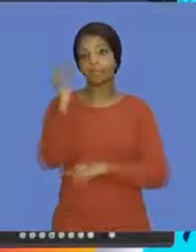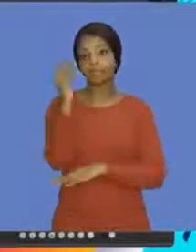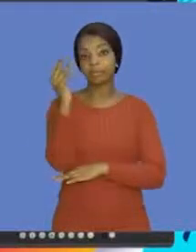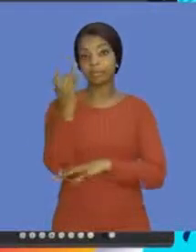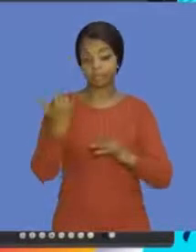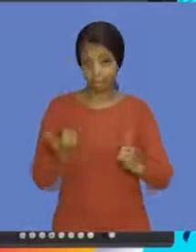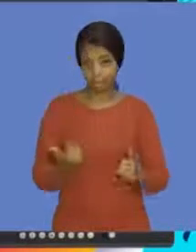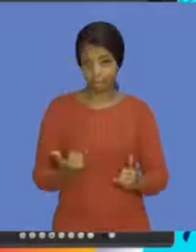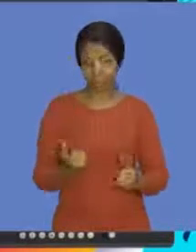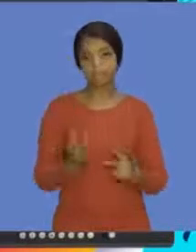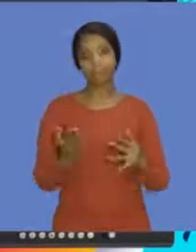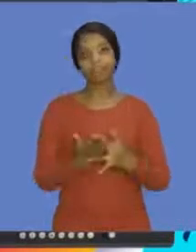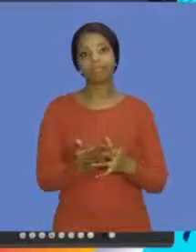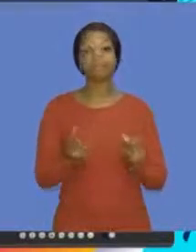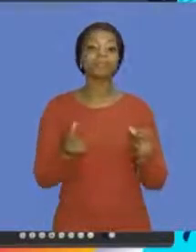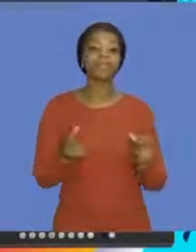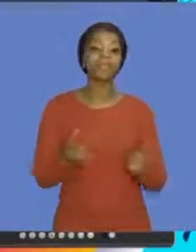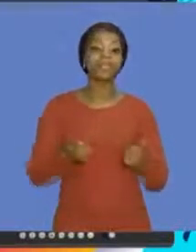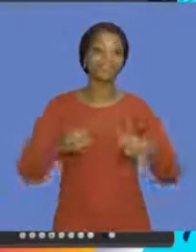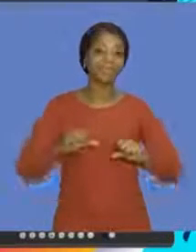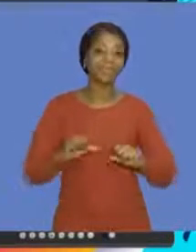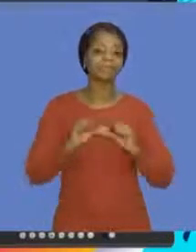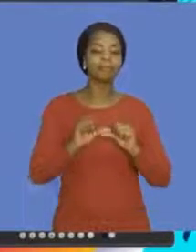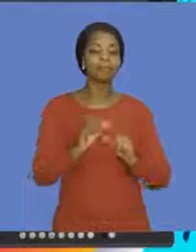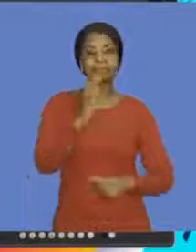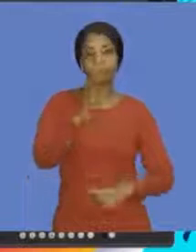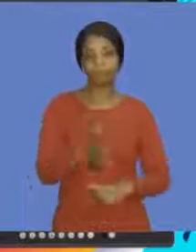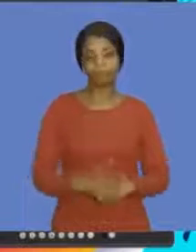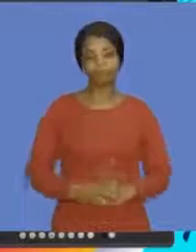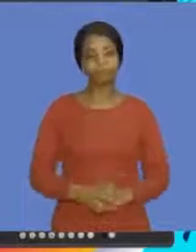the exchange rate. That's it from me right now, guys. Let's go to a